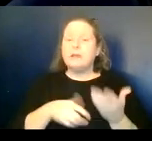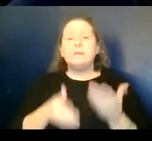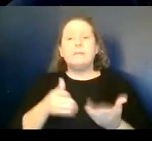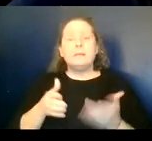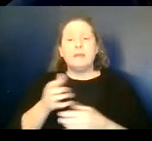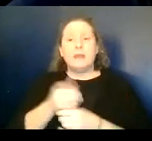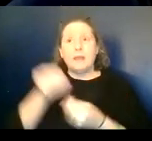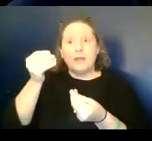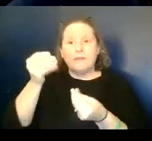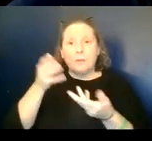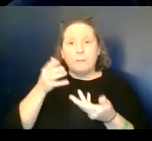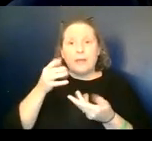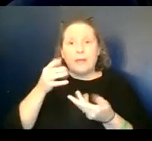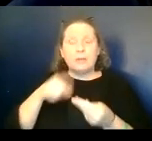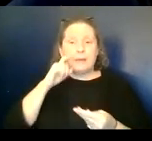of sexuality from